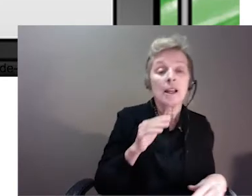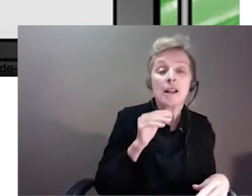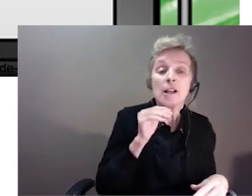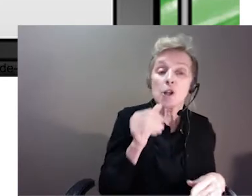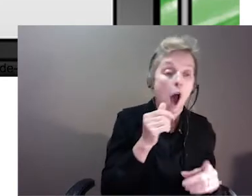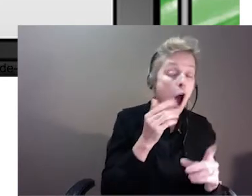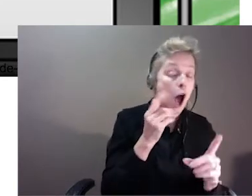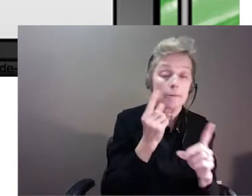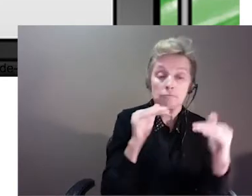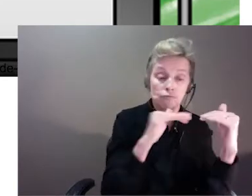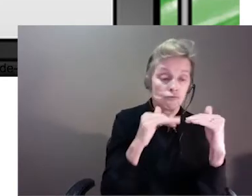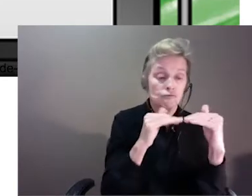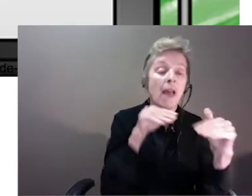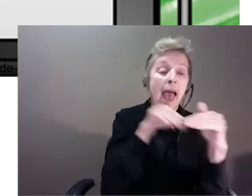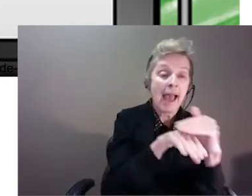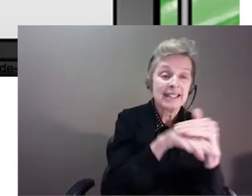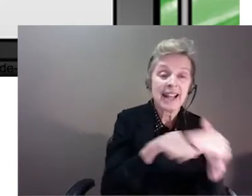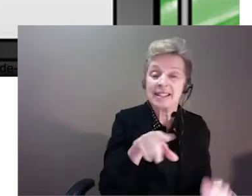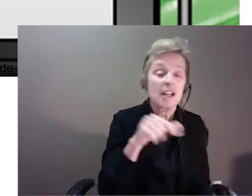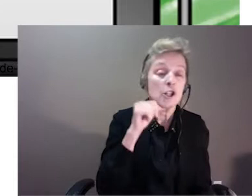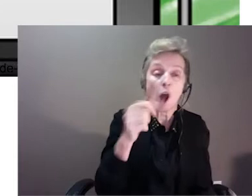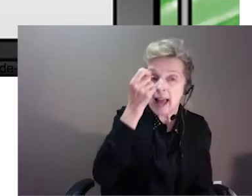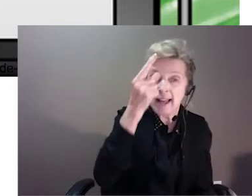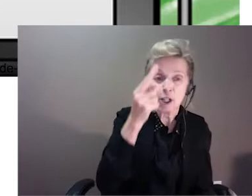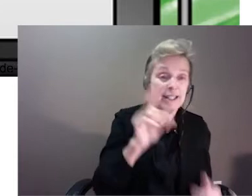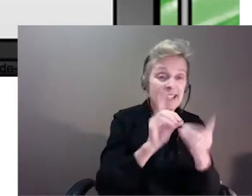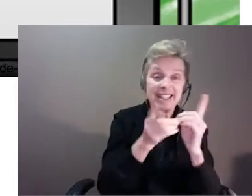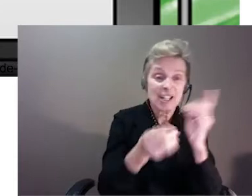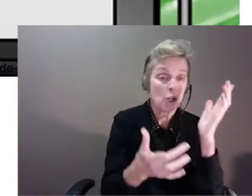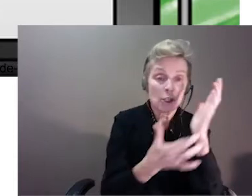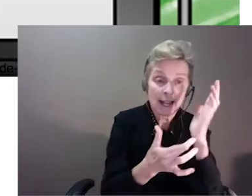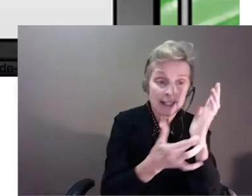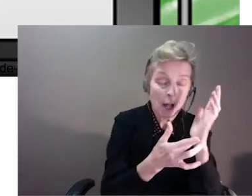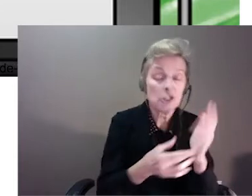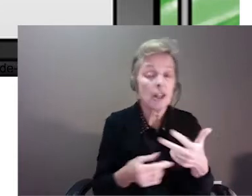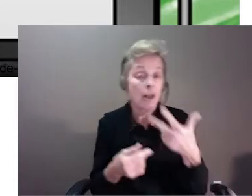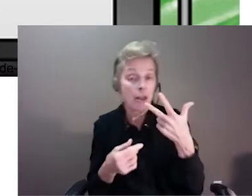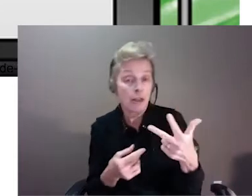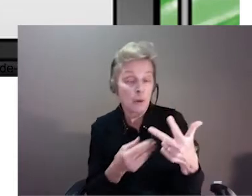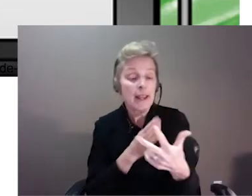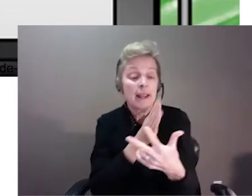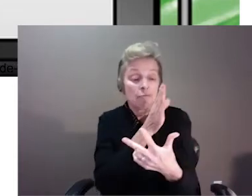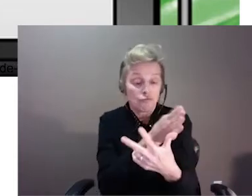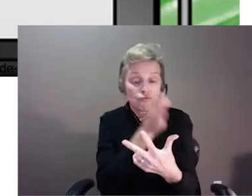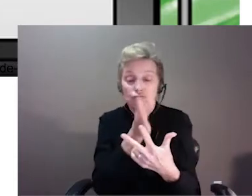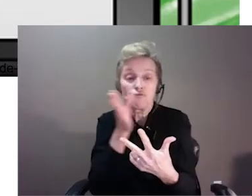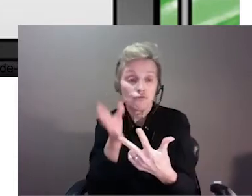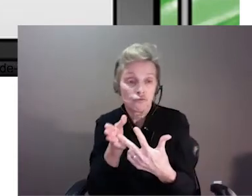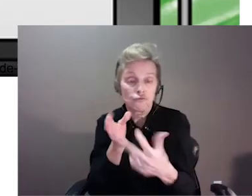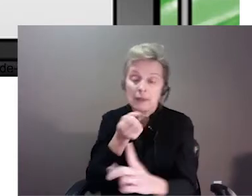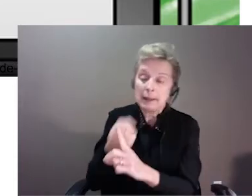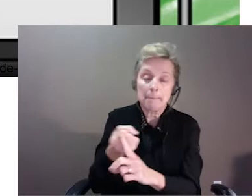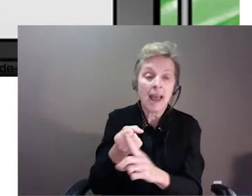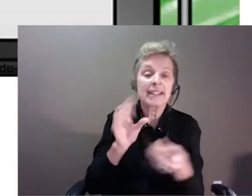or understanding the use of digital technologies. We identified three major factors that could result in the digital divide.